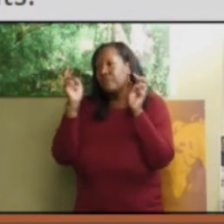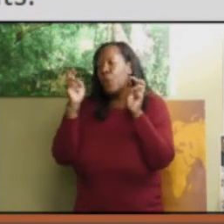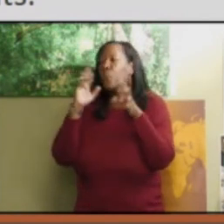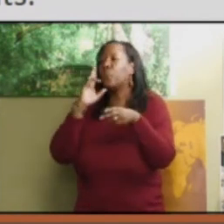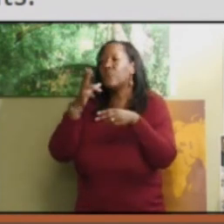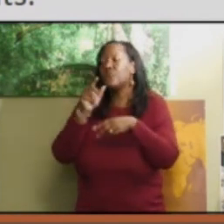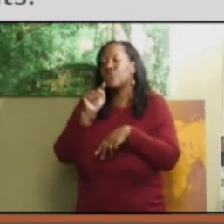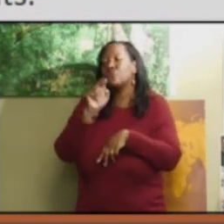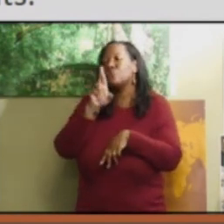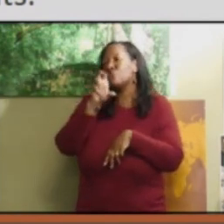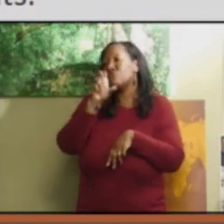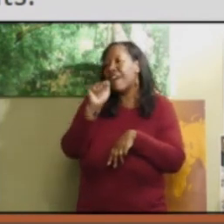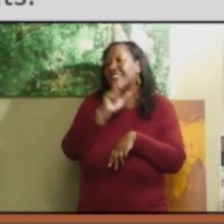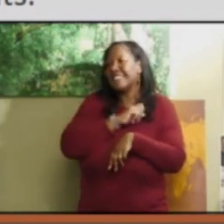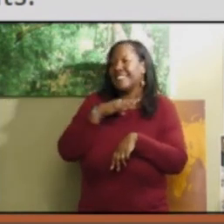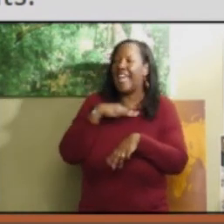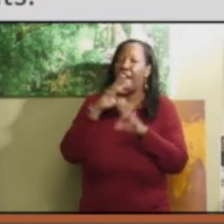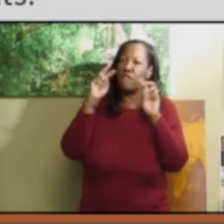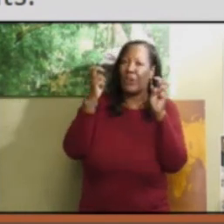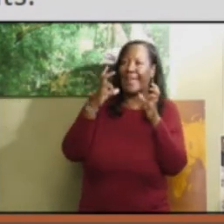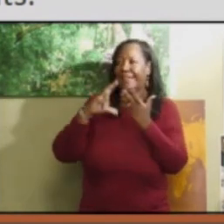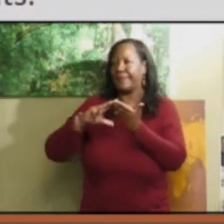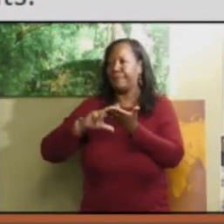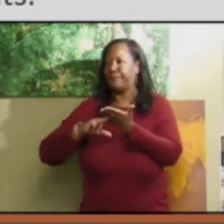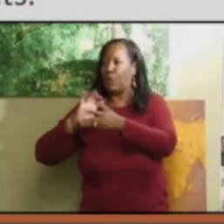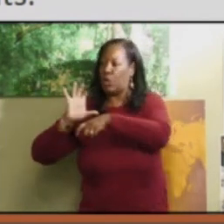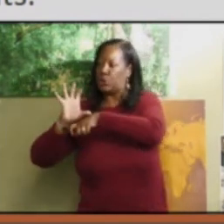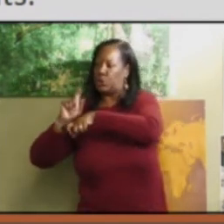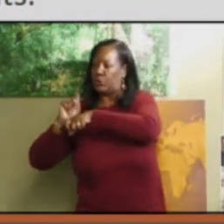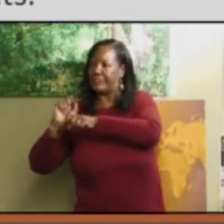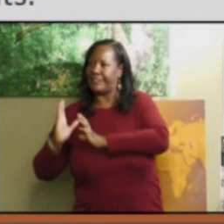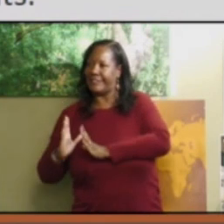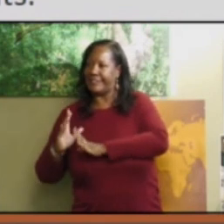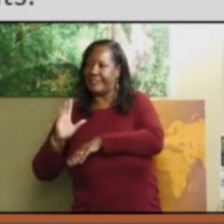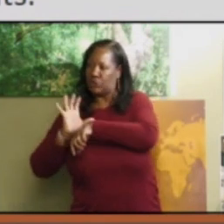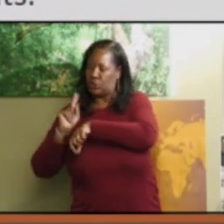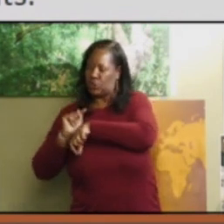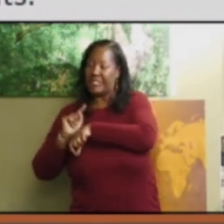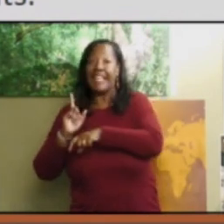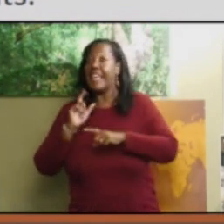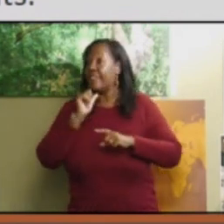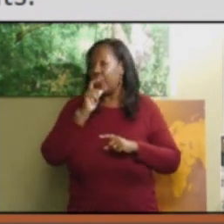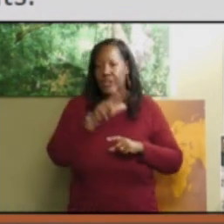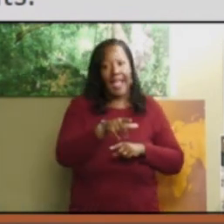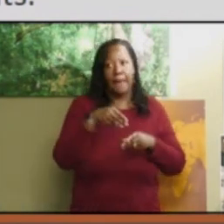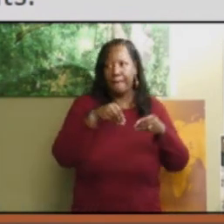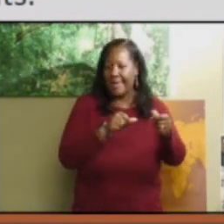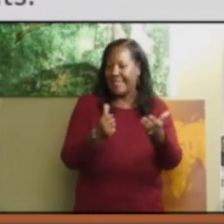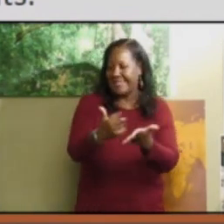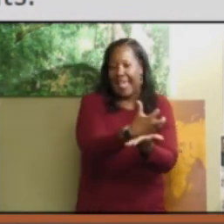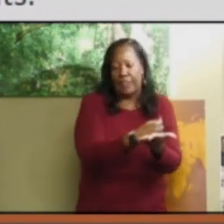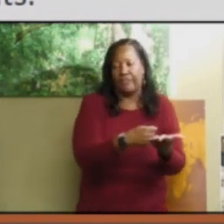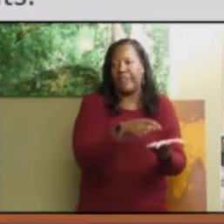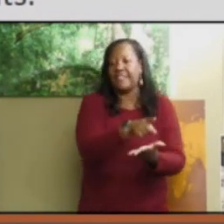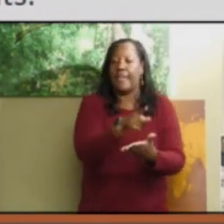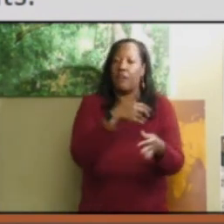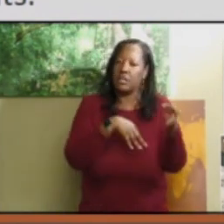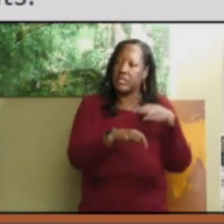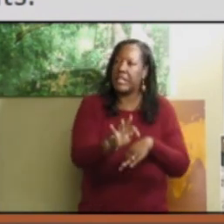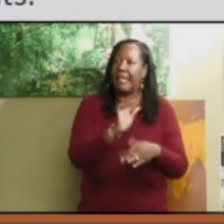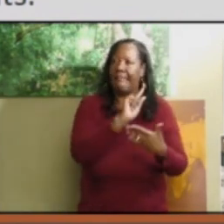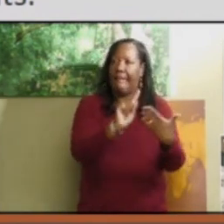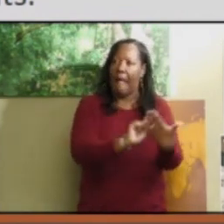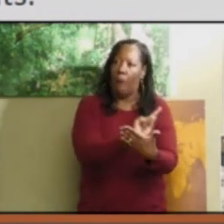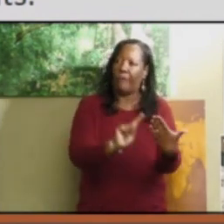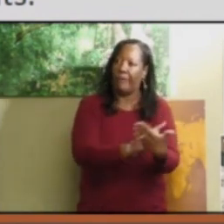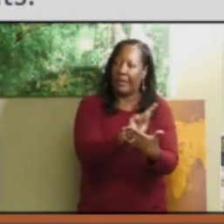consultants, and their time is charged to the IAA, not as salaries, but as a consultant.